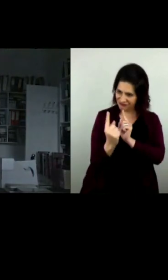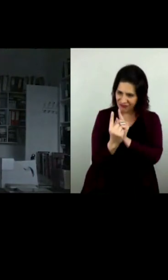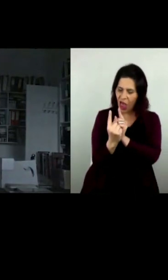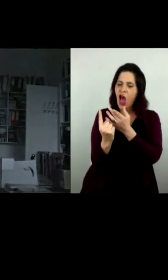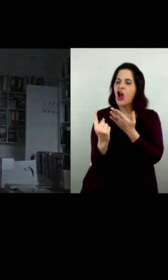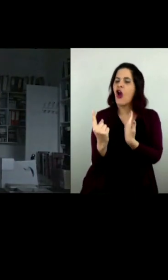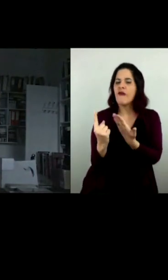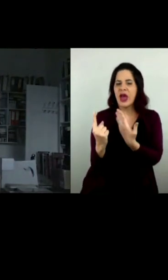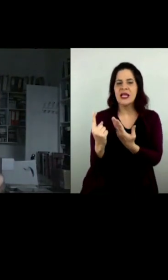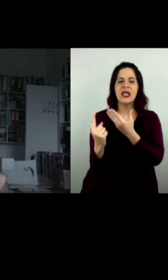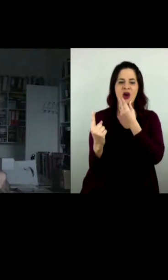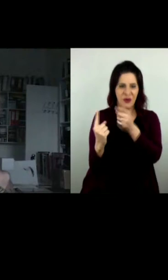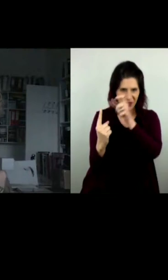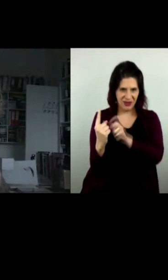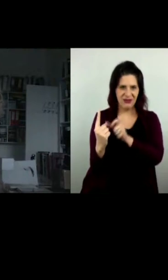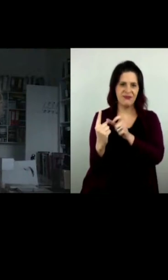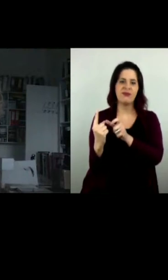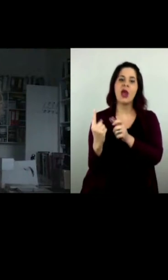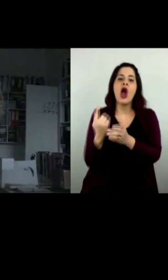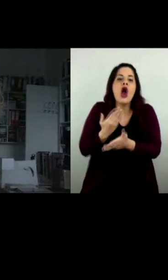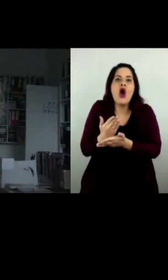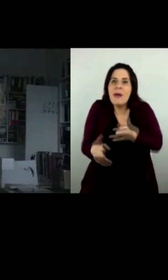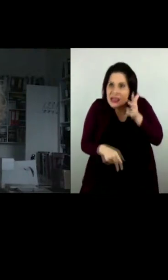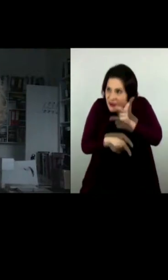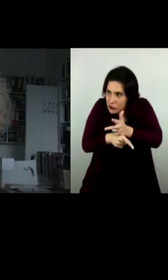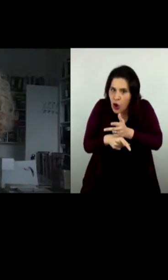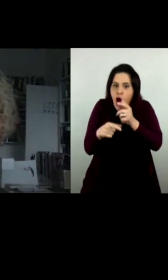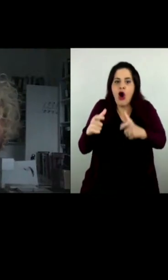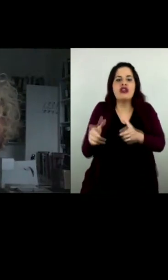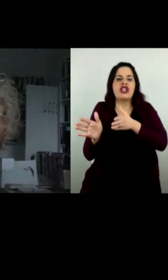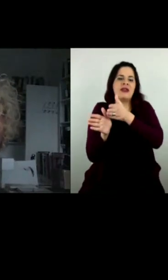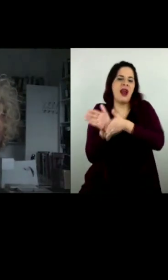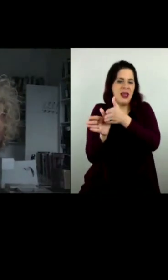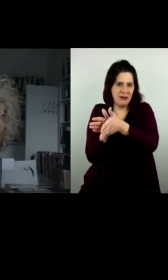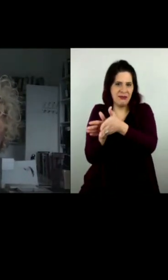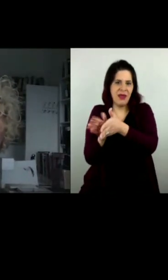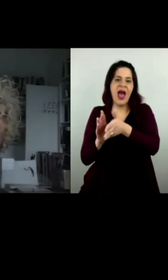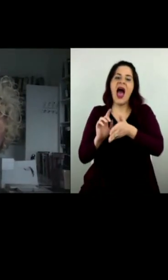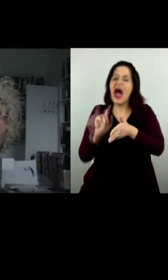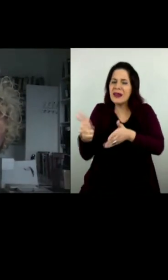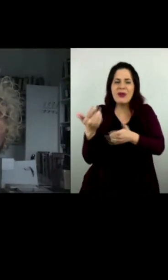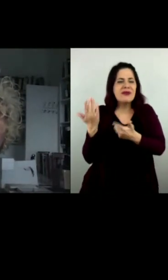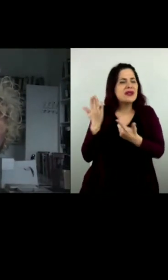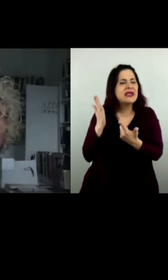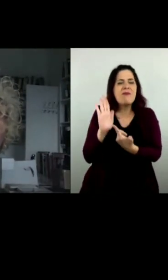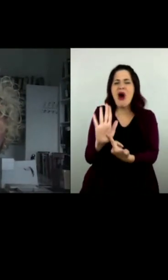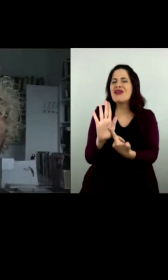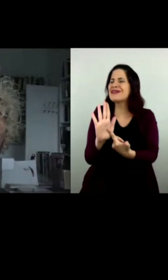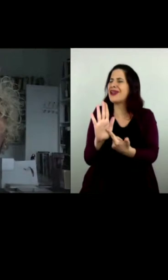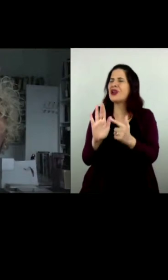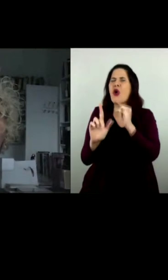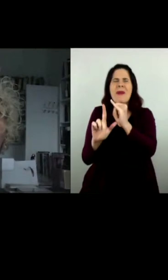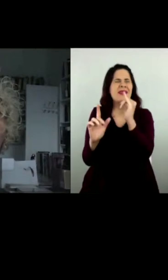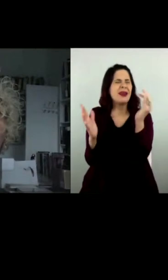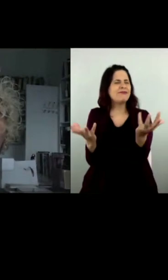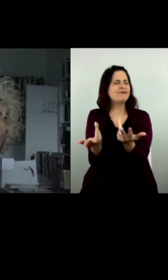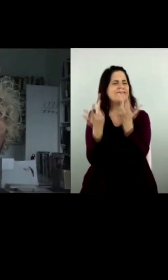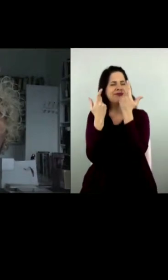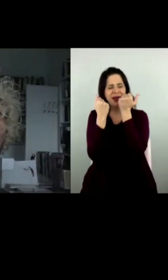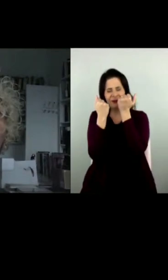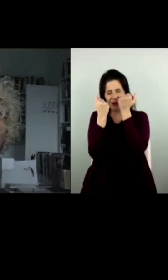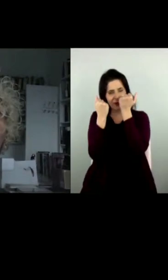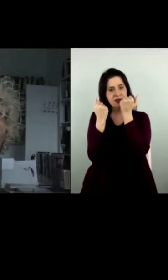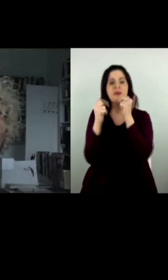the film in a train, and then we show us one of the best films, best documentaries ever made, and it is about the